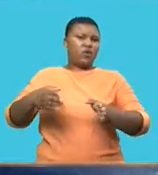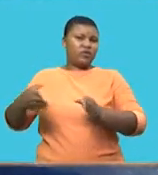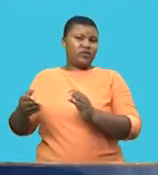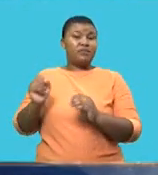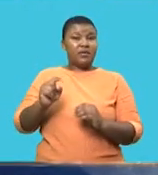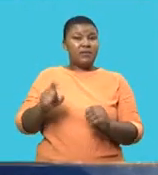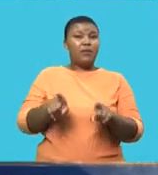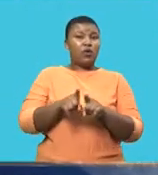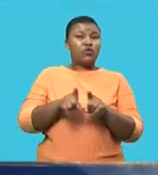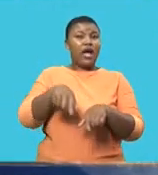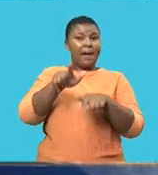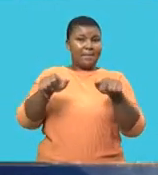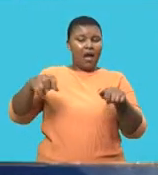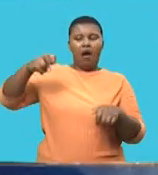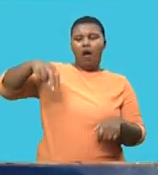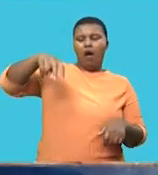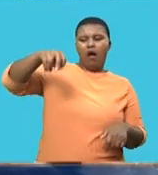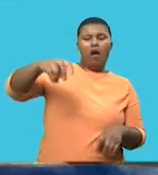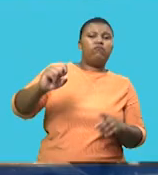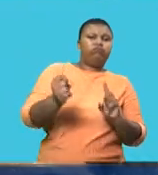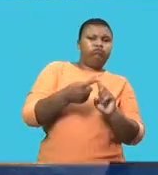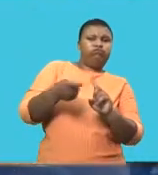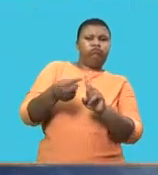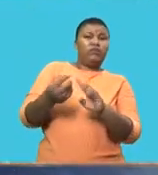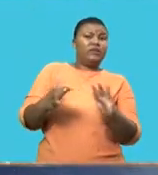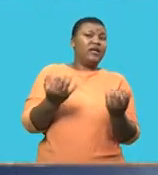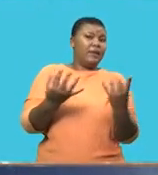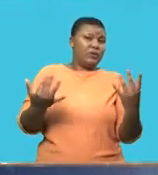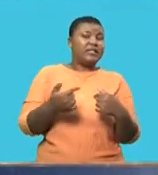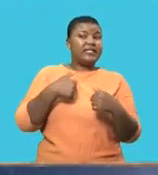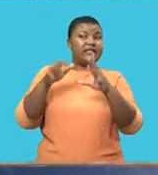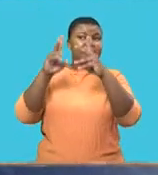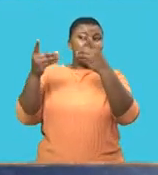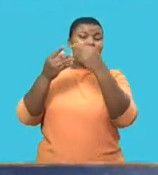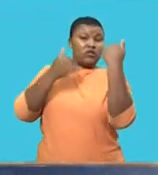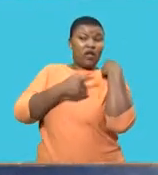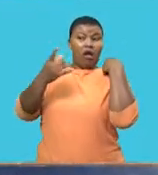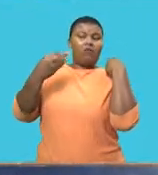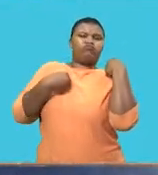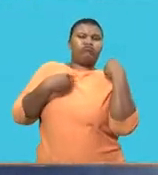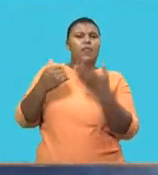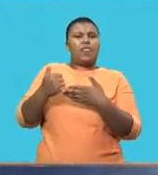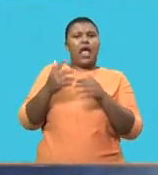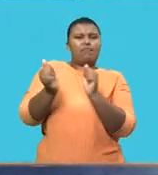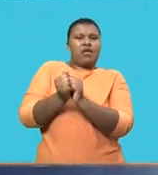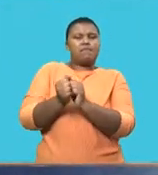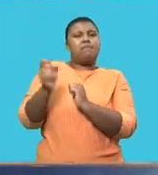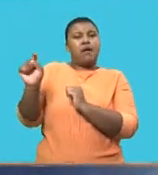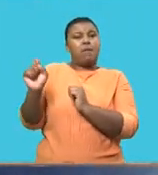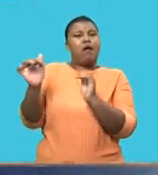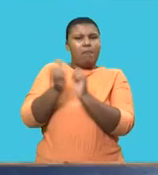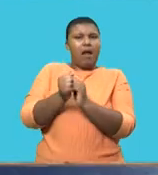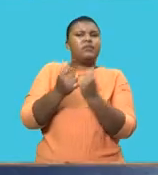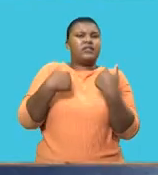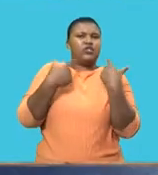comes to pedestrians. So we reached out to the Department of Community Safety. They welcomed us with open arms, and we together collaboratively